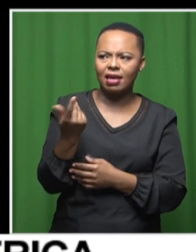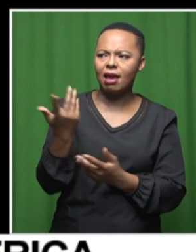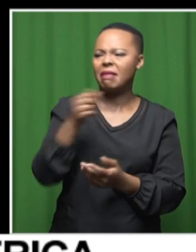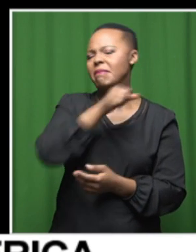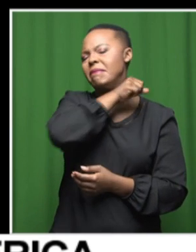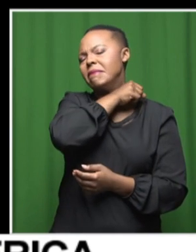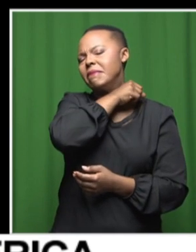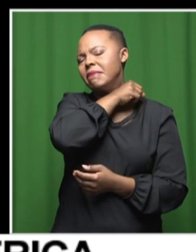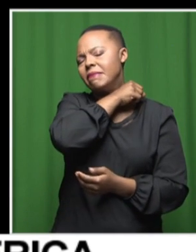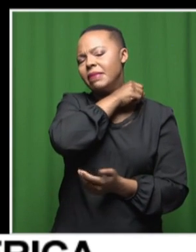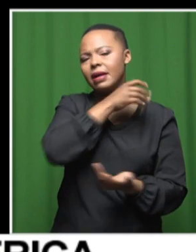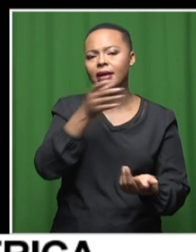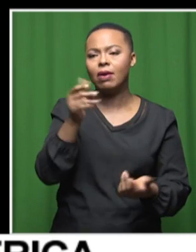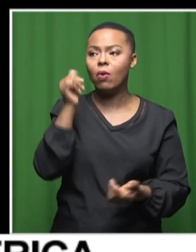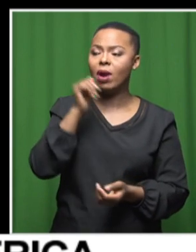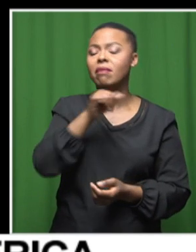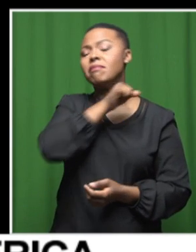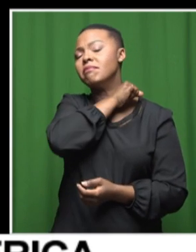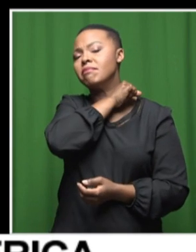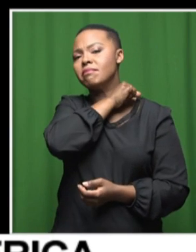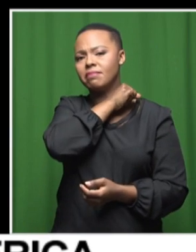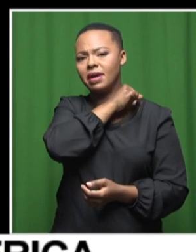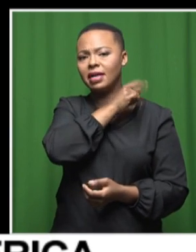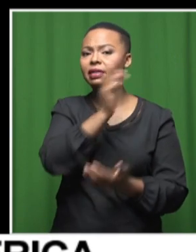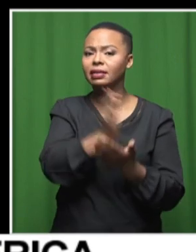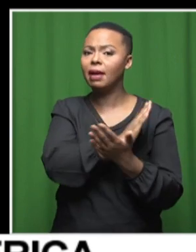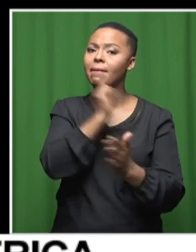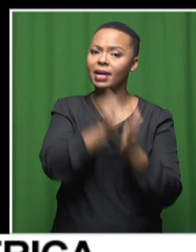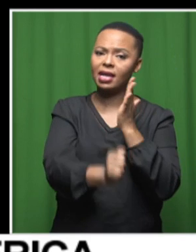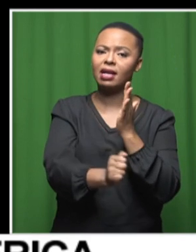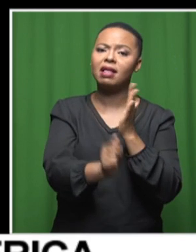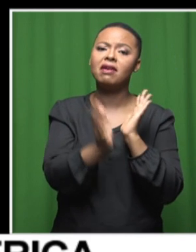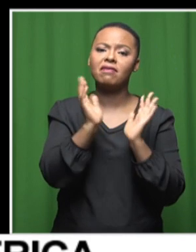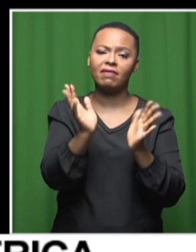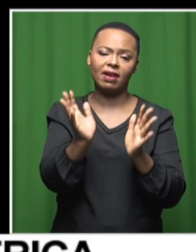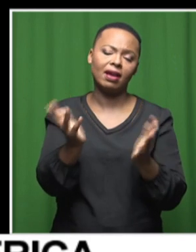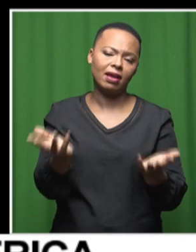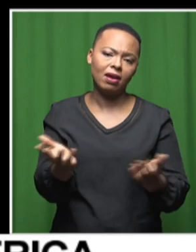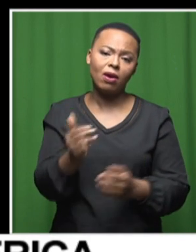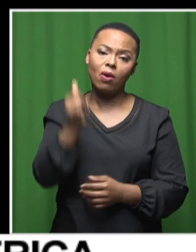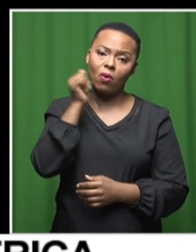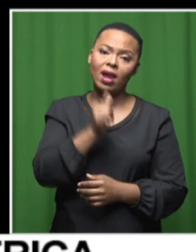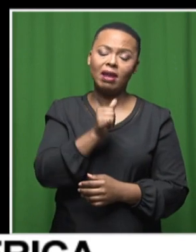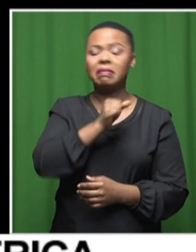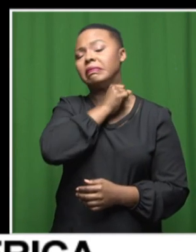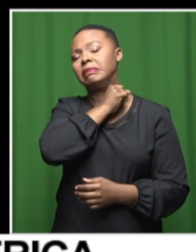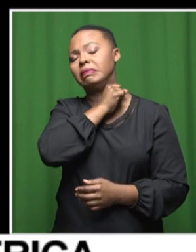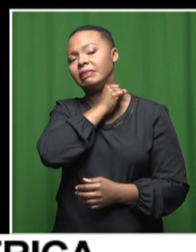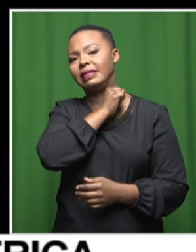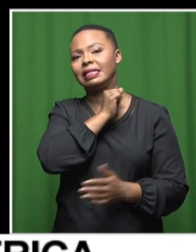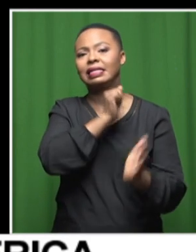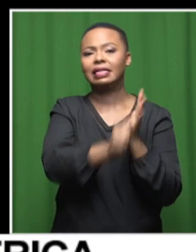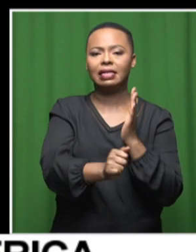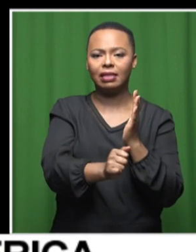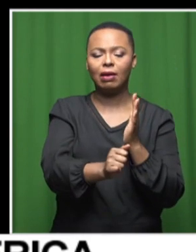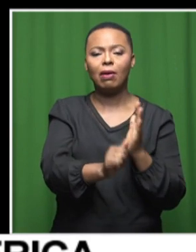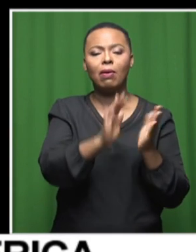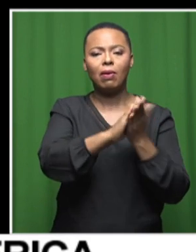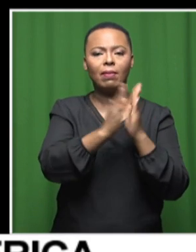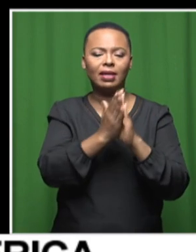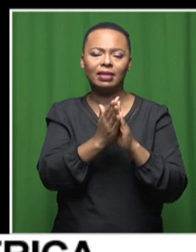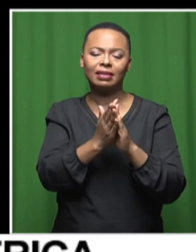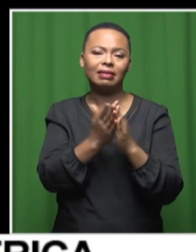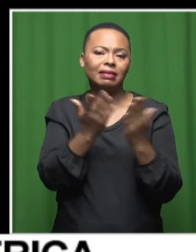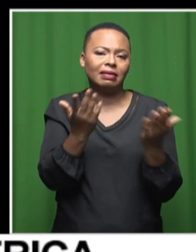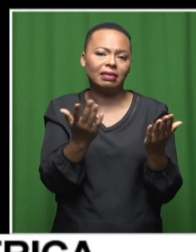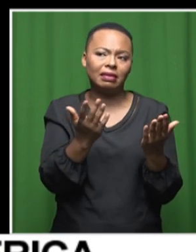robbed. And during this robbery, they are also killed. And then when they are killed, the community, this poor